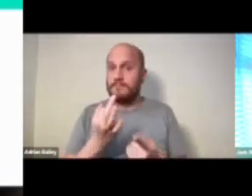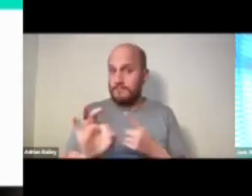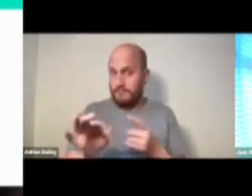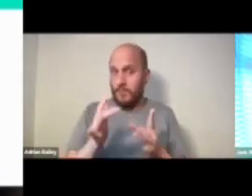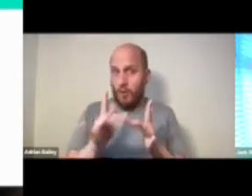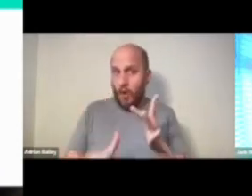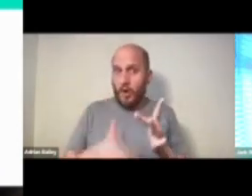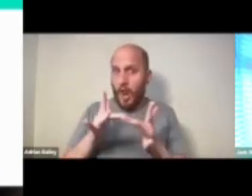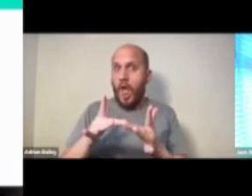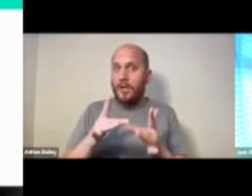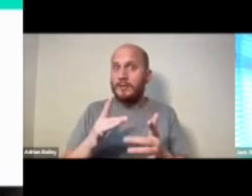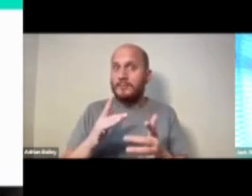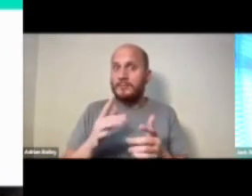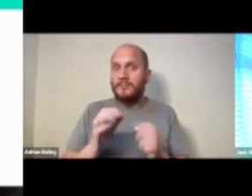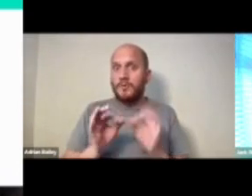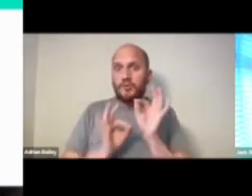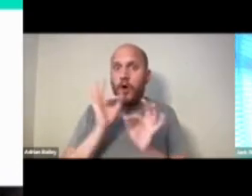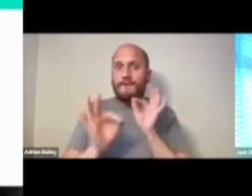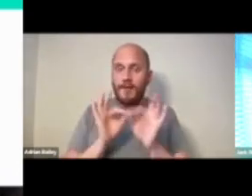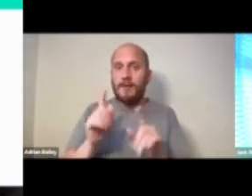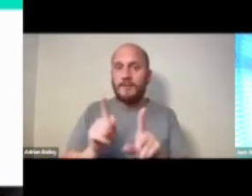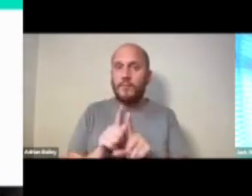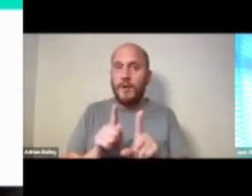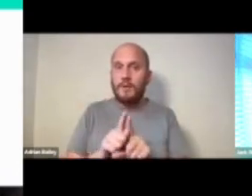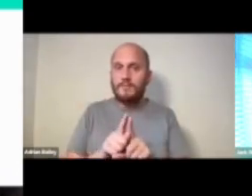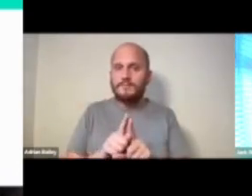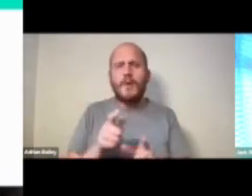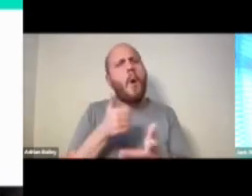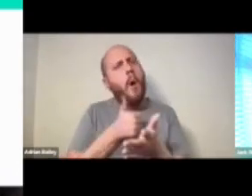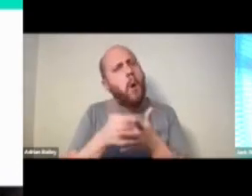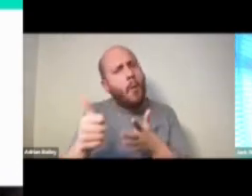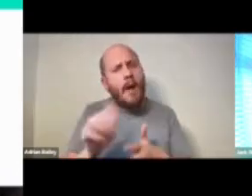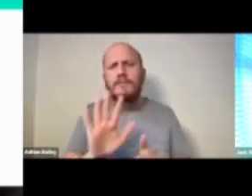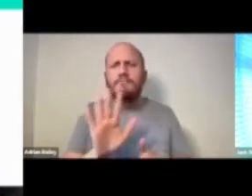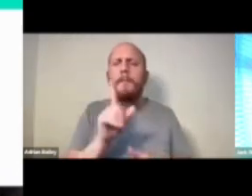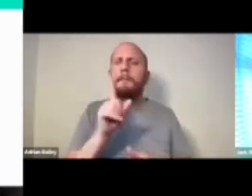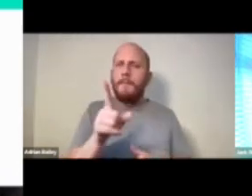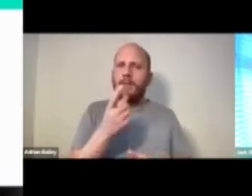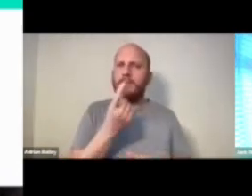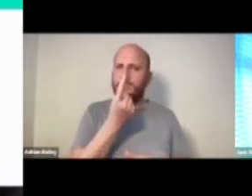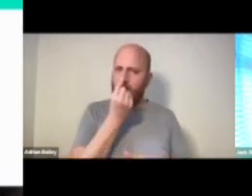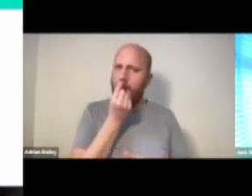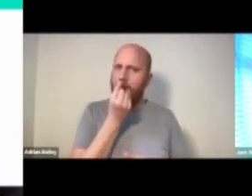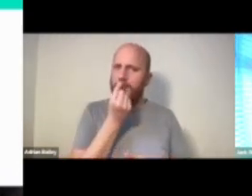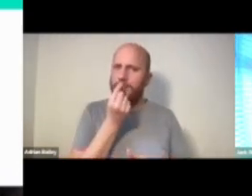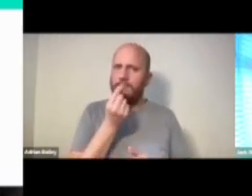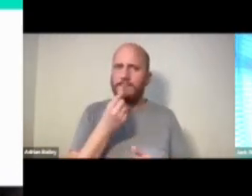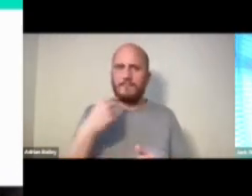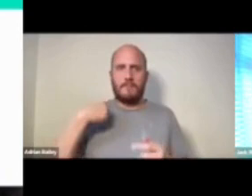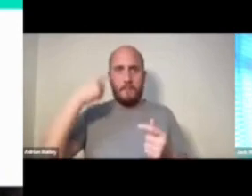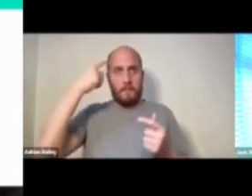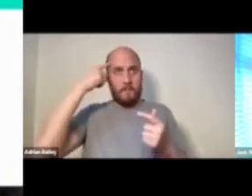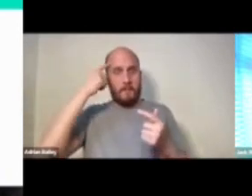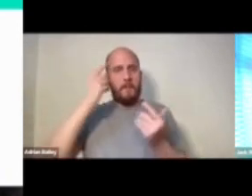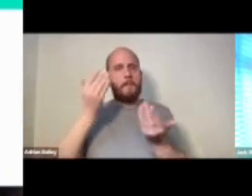well. It's not always the case, but these biases can have an effect.